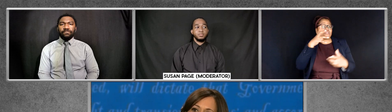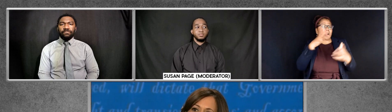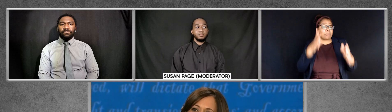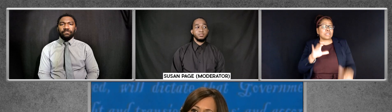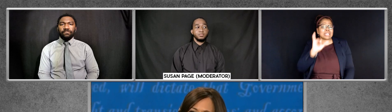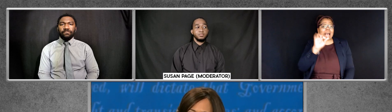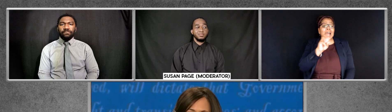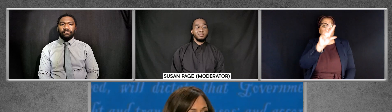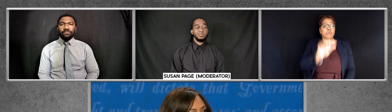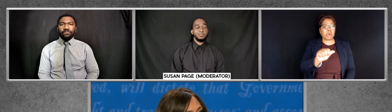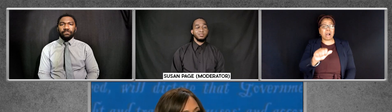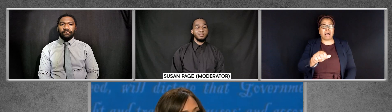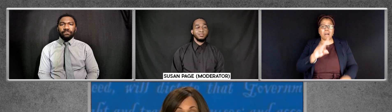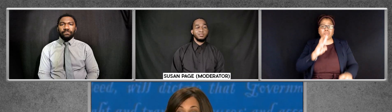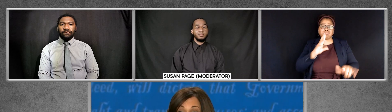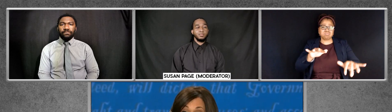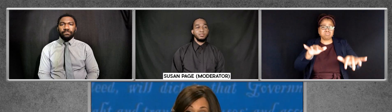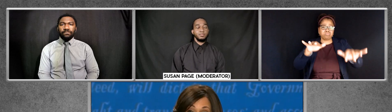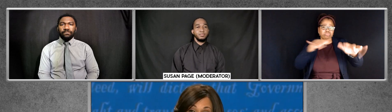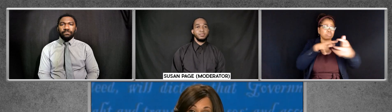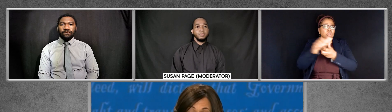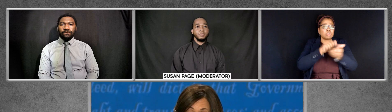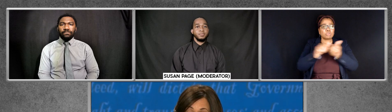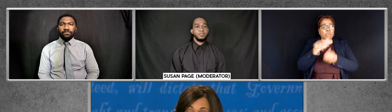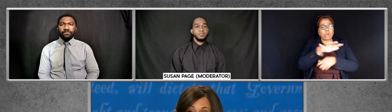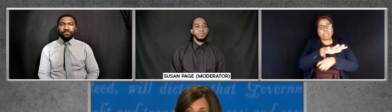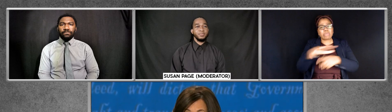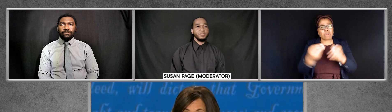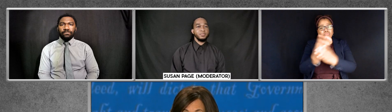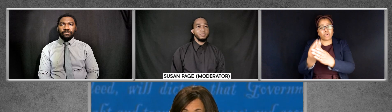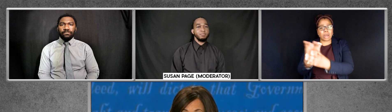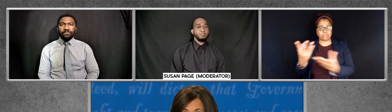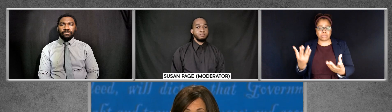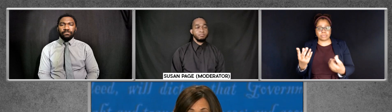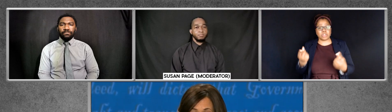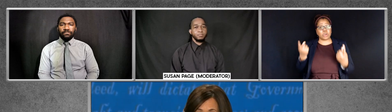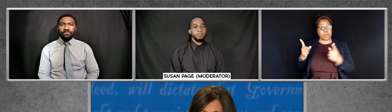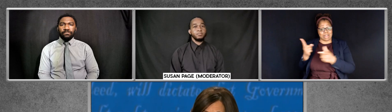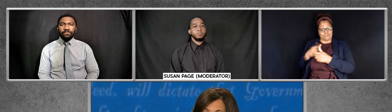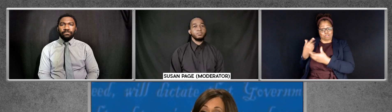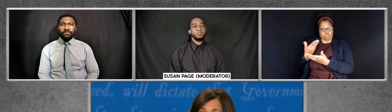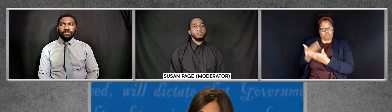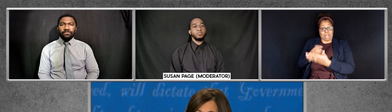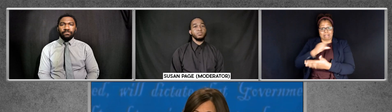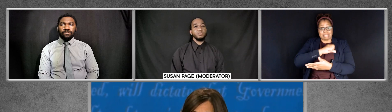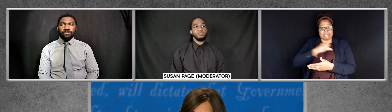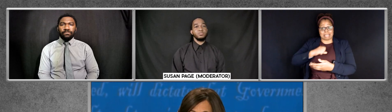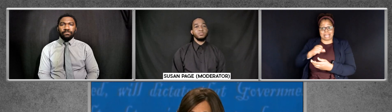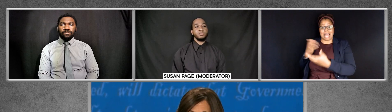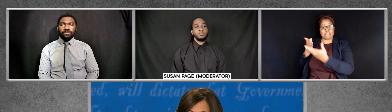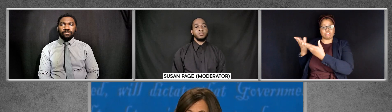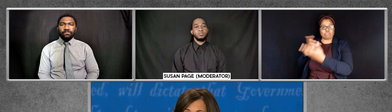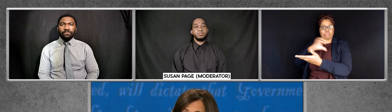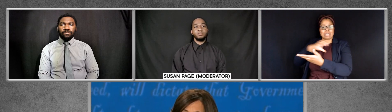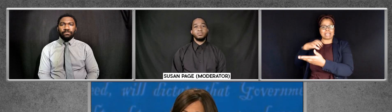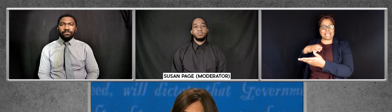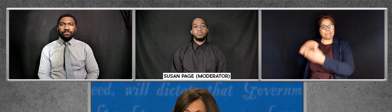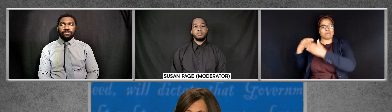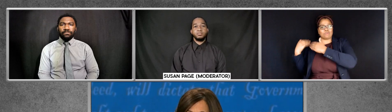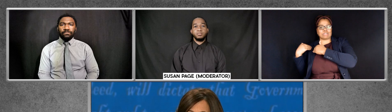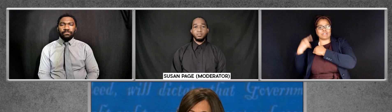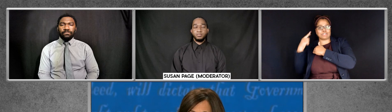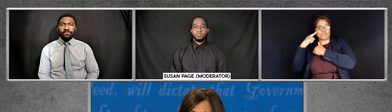so Joe believes, again, in science. I'll tell you something, Susan. I served, when I first got to the Senate, on the committee that's responsible for the environment. Do you know